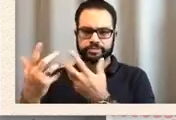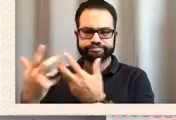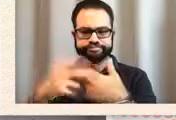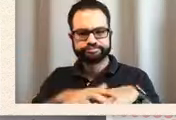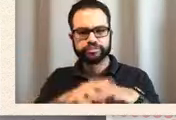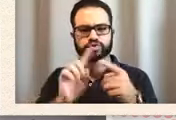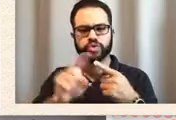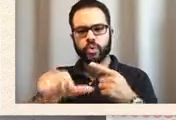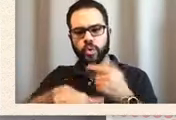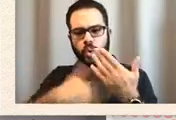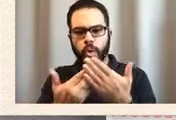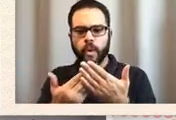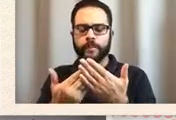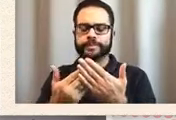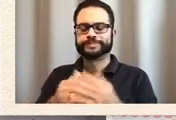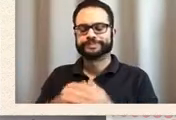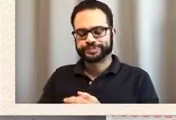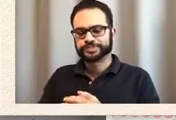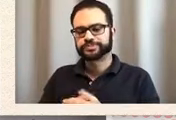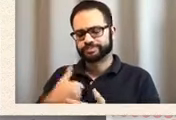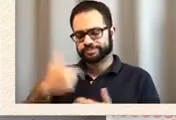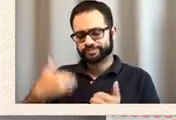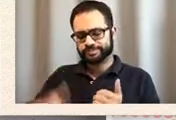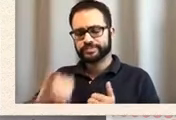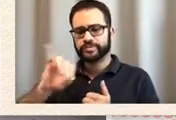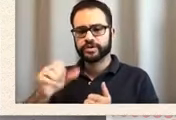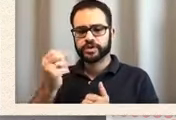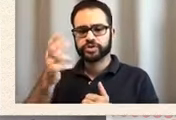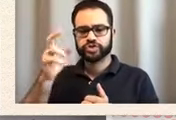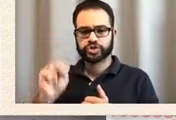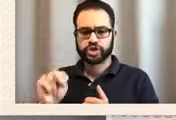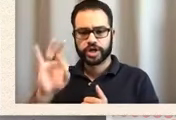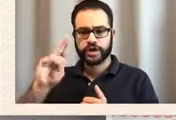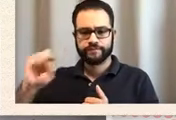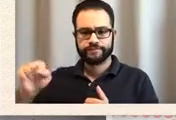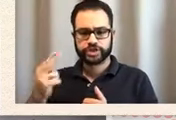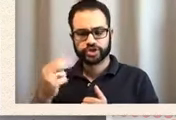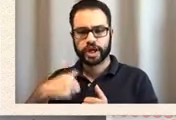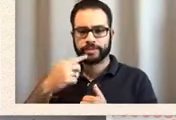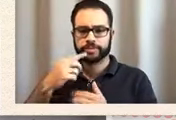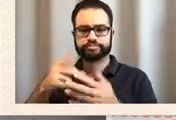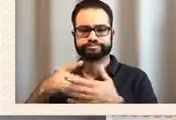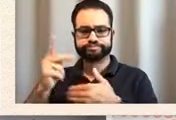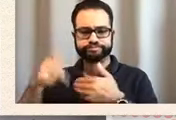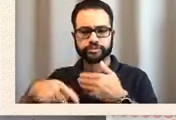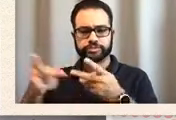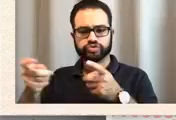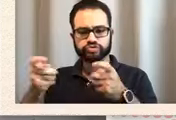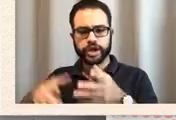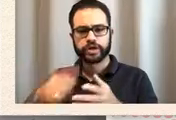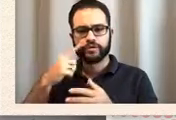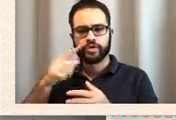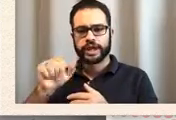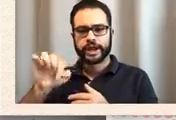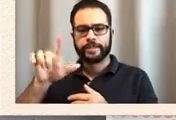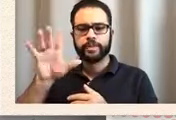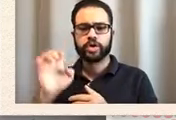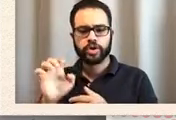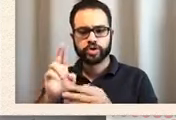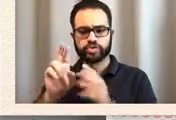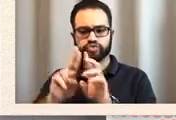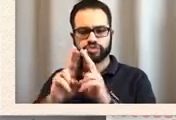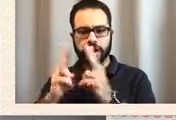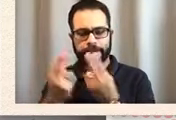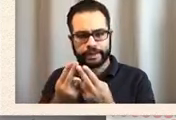I'm the director of Florida's Able program, Able United, and we're going to talk about just the basics of Able accounts, what